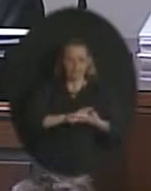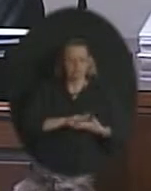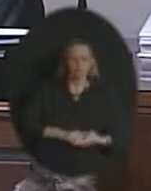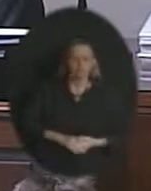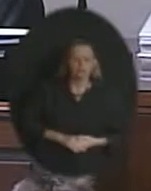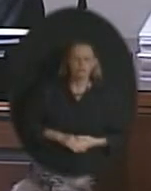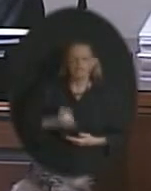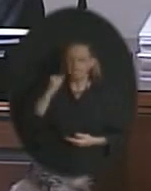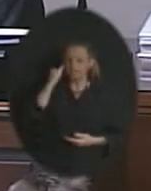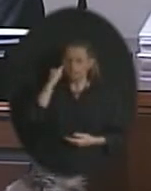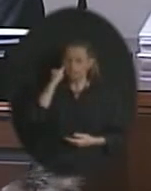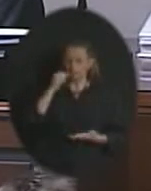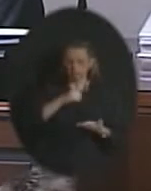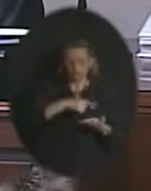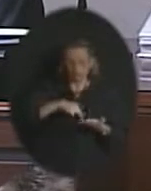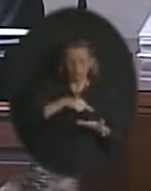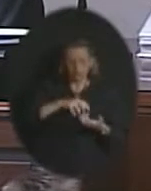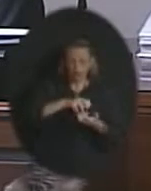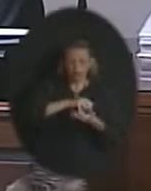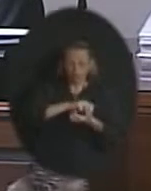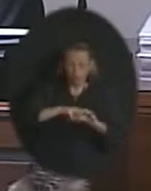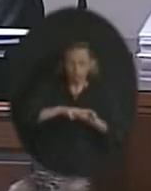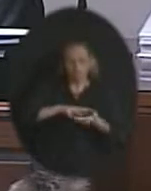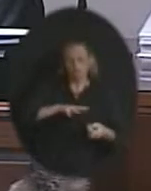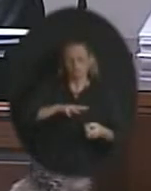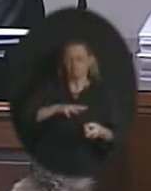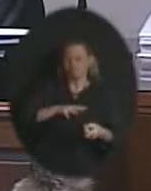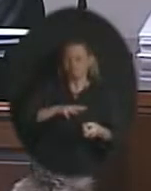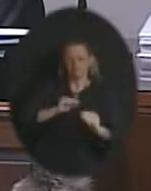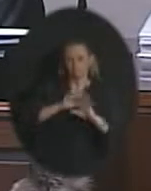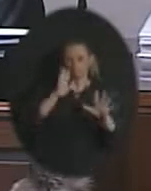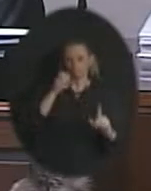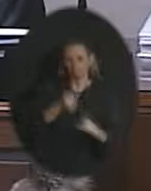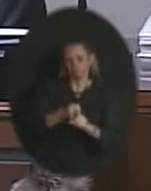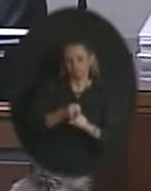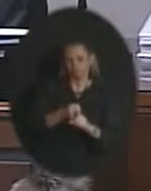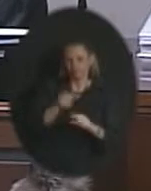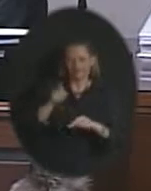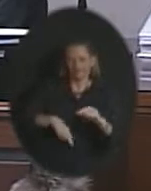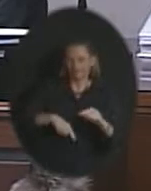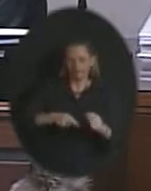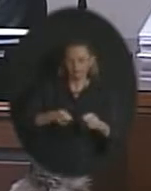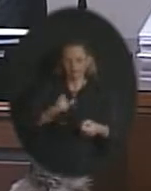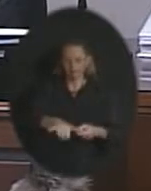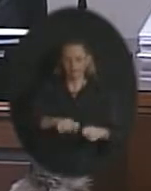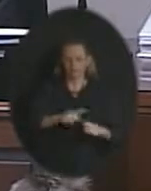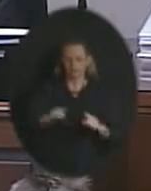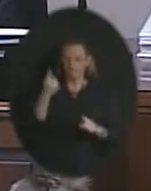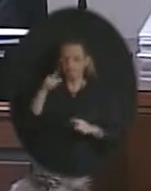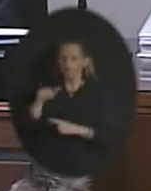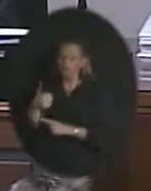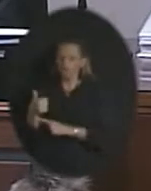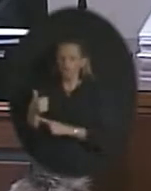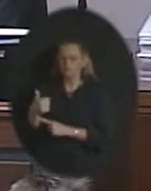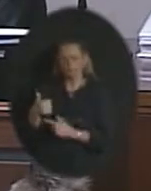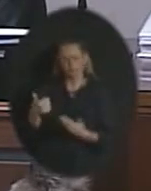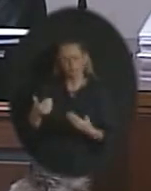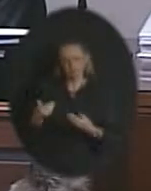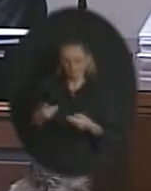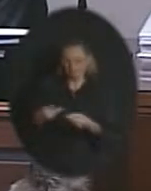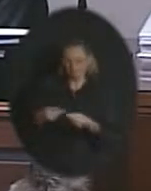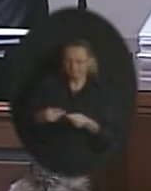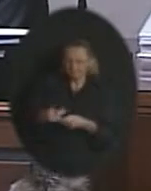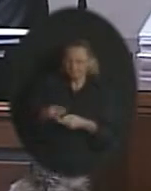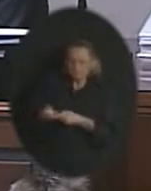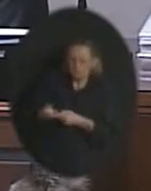hits it, it's gonna hit it. There's not much you can do that. But for all the others, we have very few property losses in this